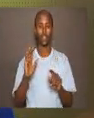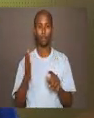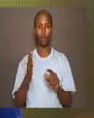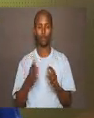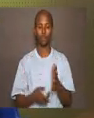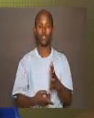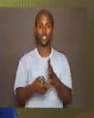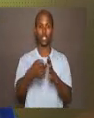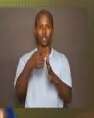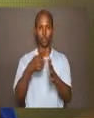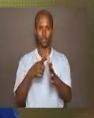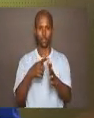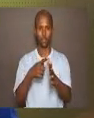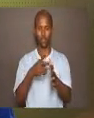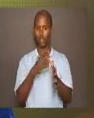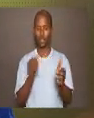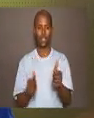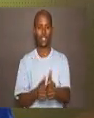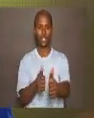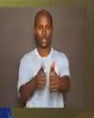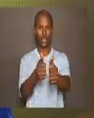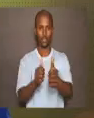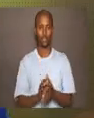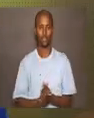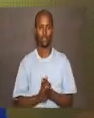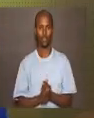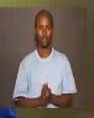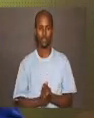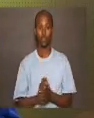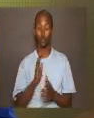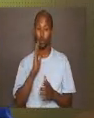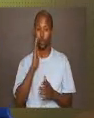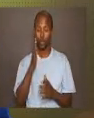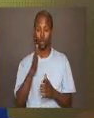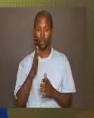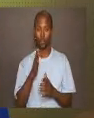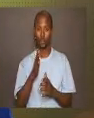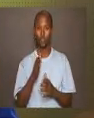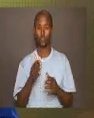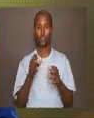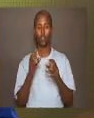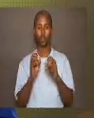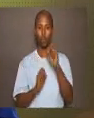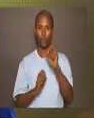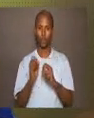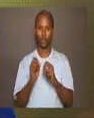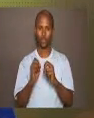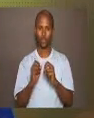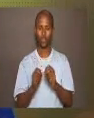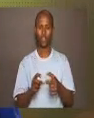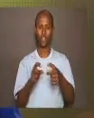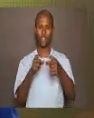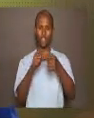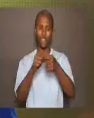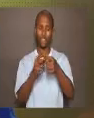of sequences and series. We will even compute infinite